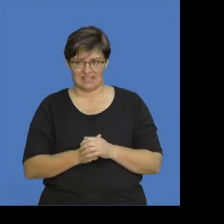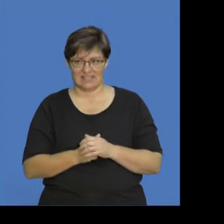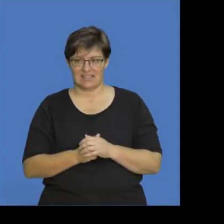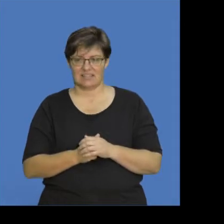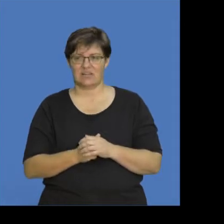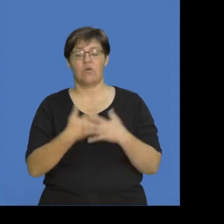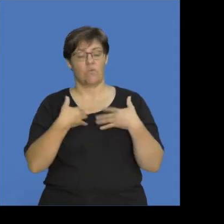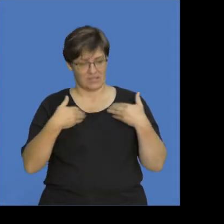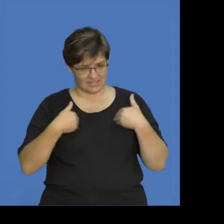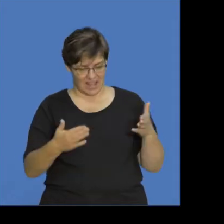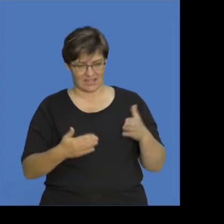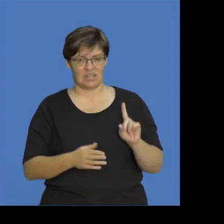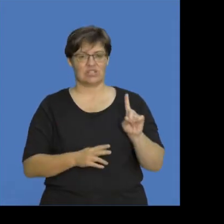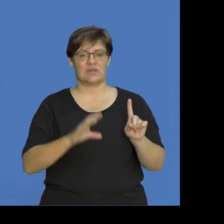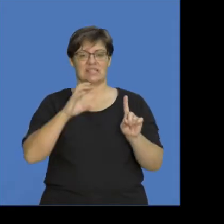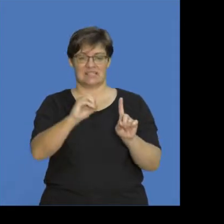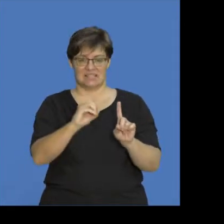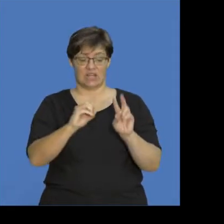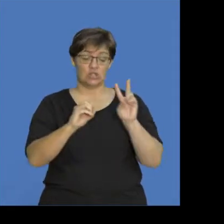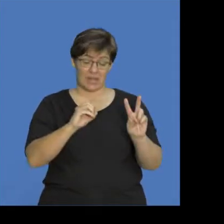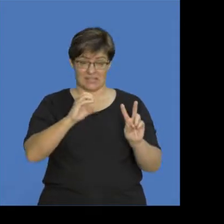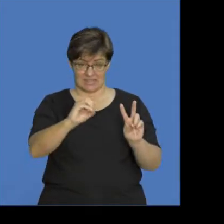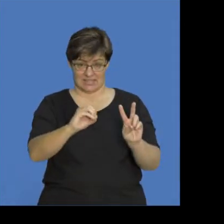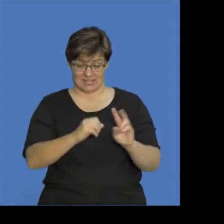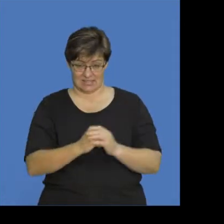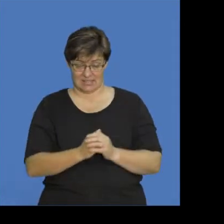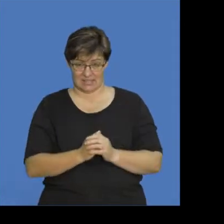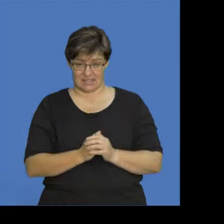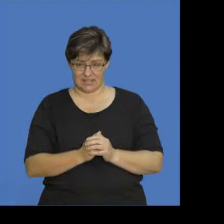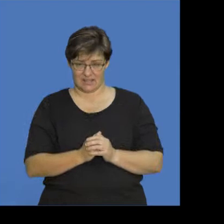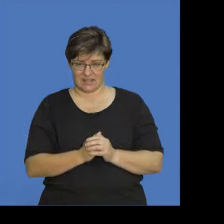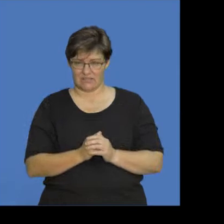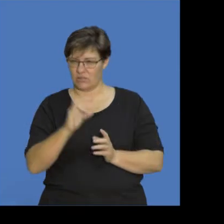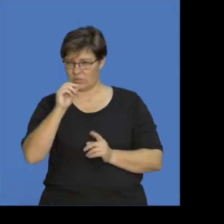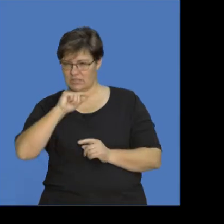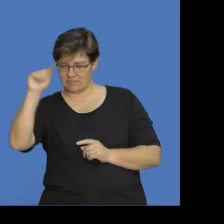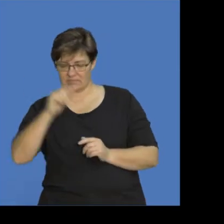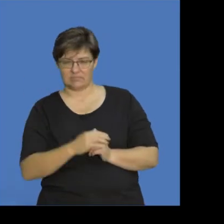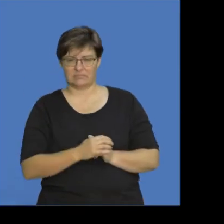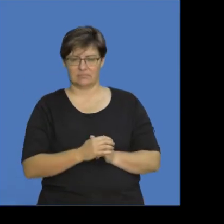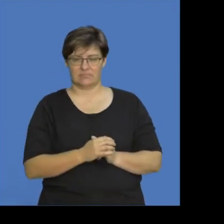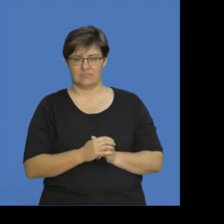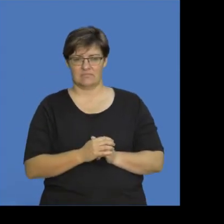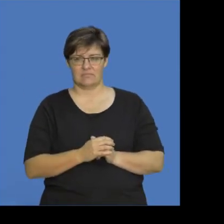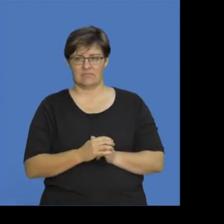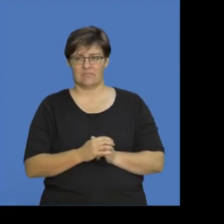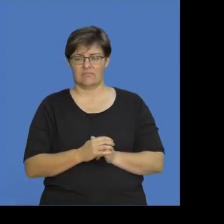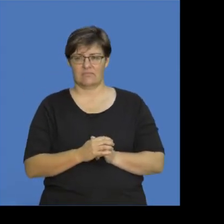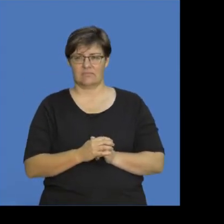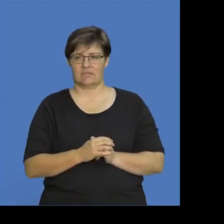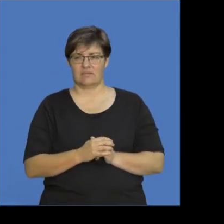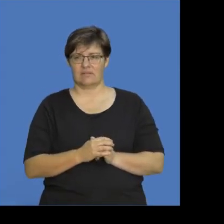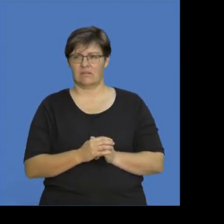19. Then we start, we go into 20s. So we have our 20 there. This implies